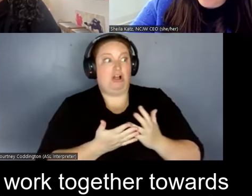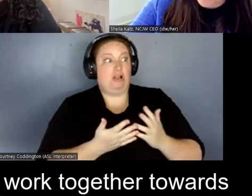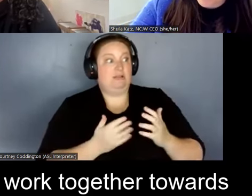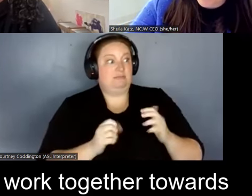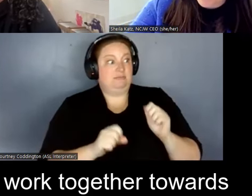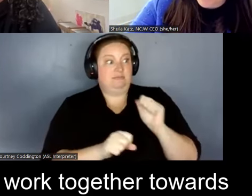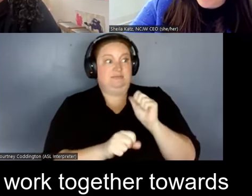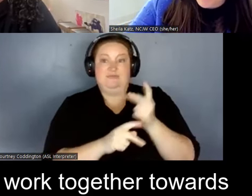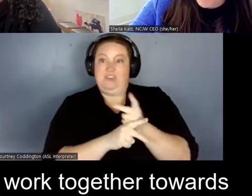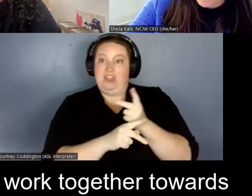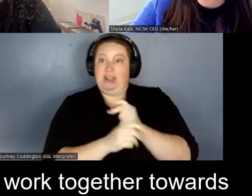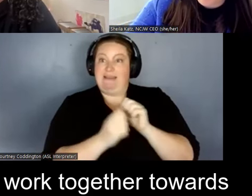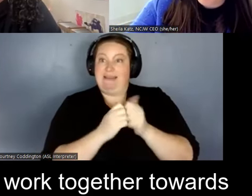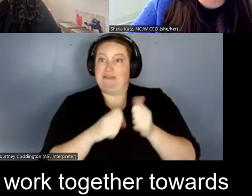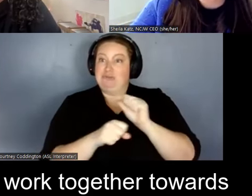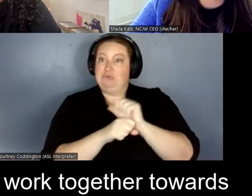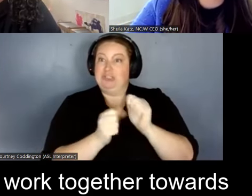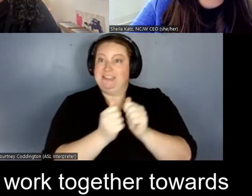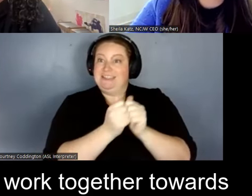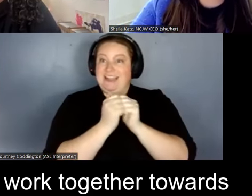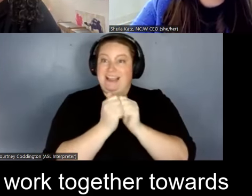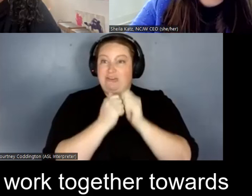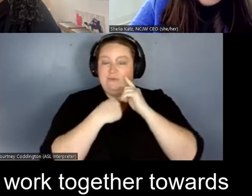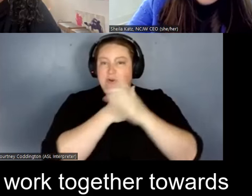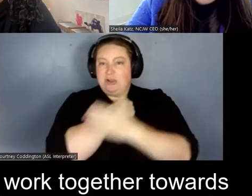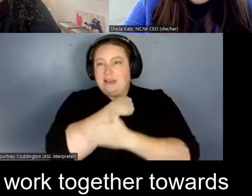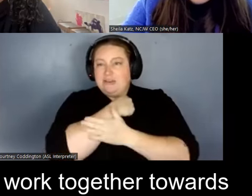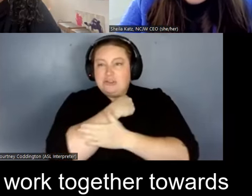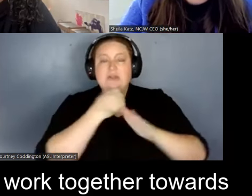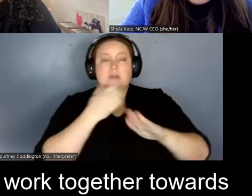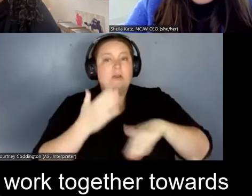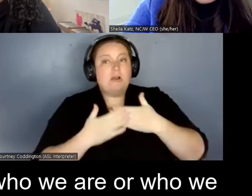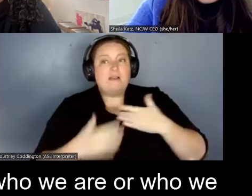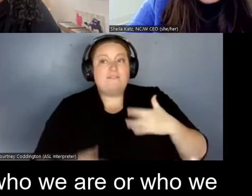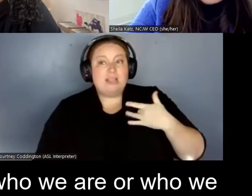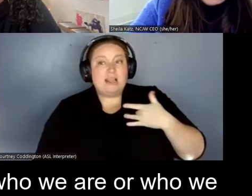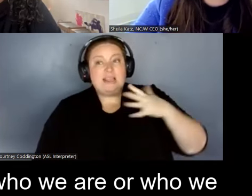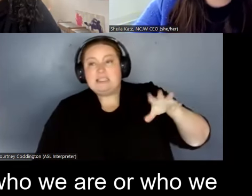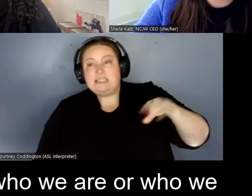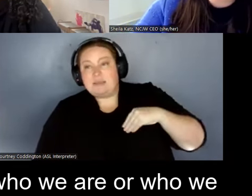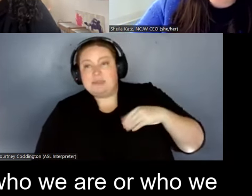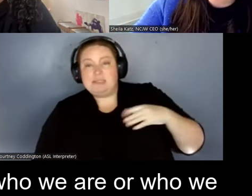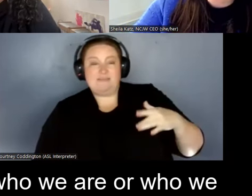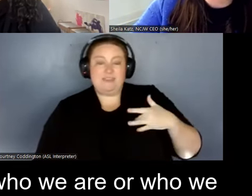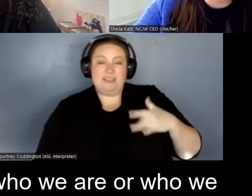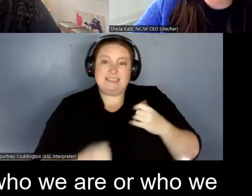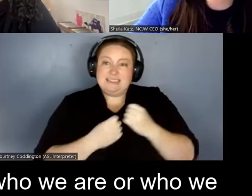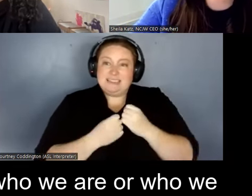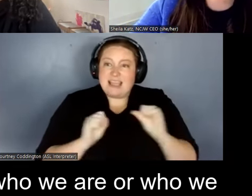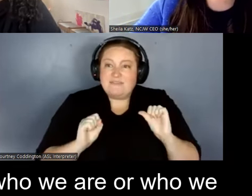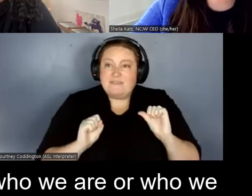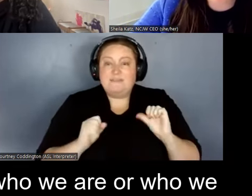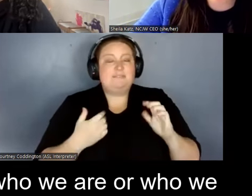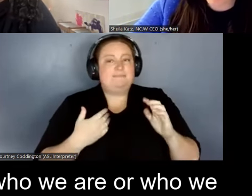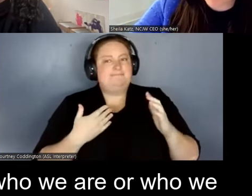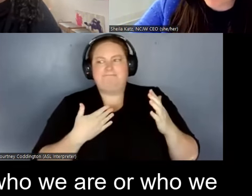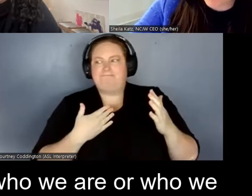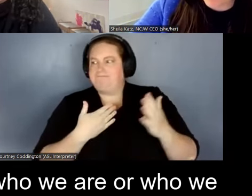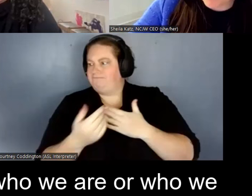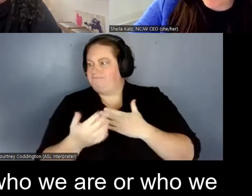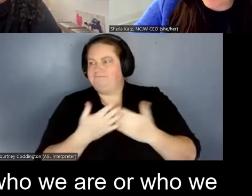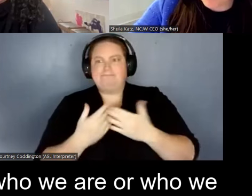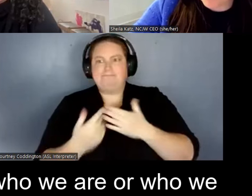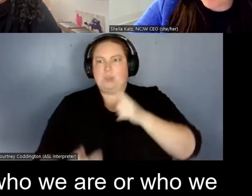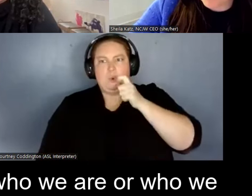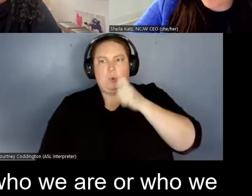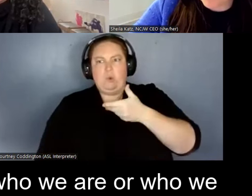work together towards a country where we all feel accepted and safe, no matter who we